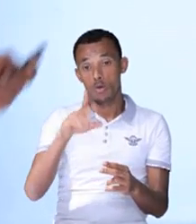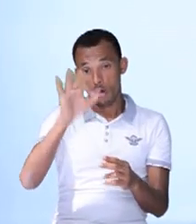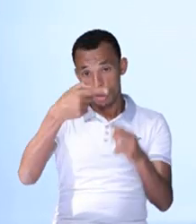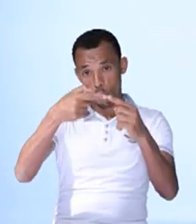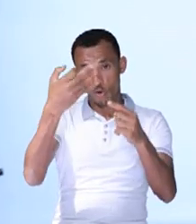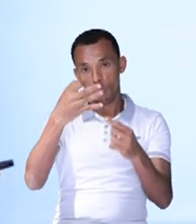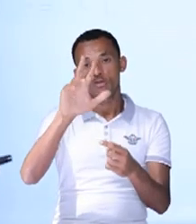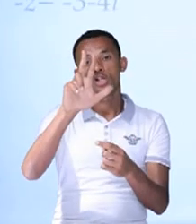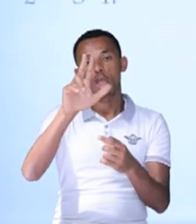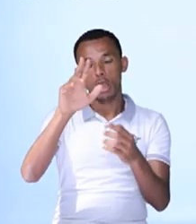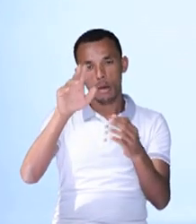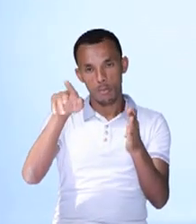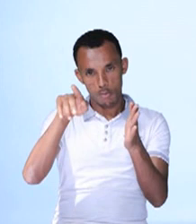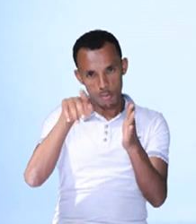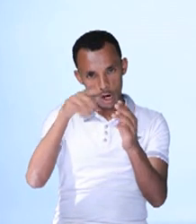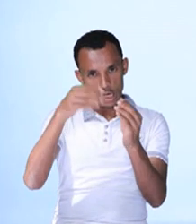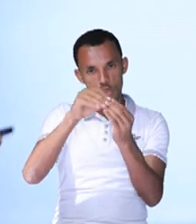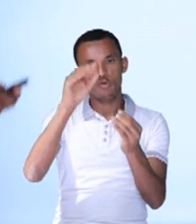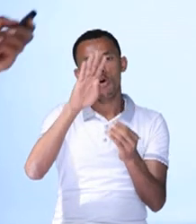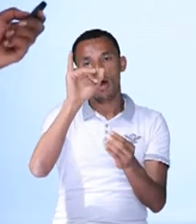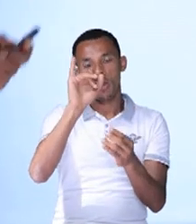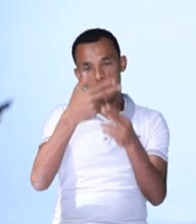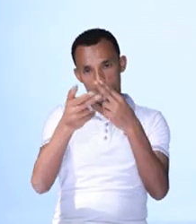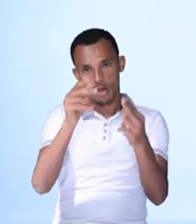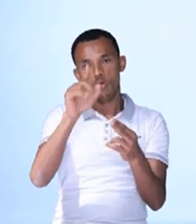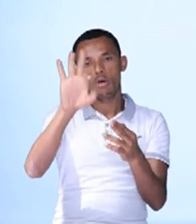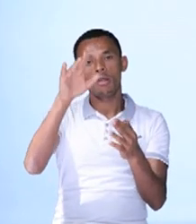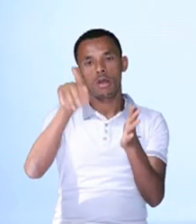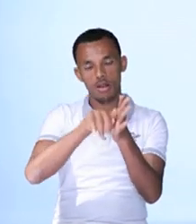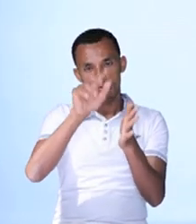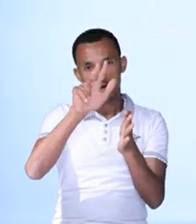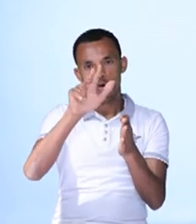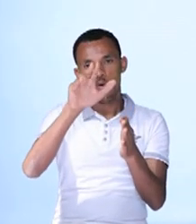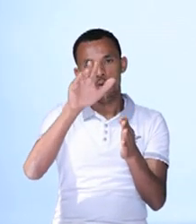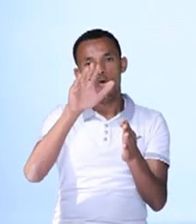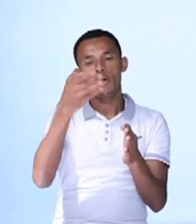The opposite of 3 plus 4i. When I multiply it, I will have negative 3 minus 4i.